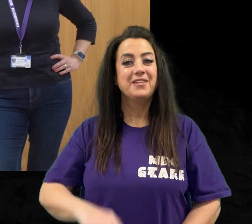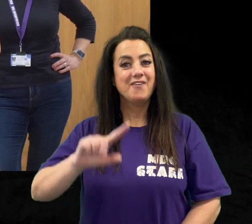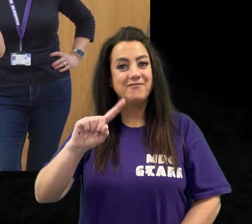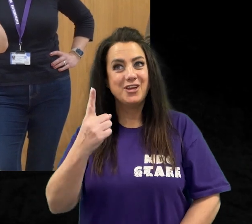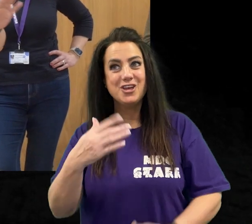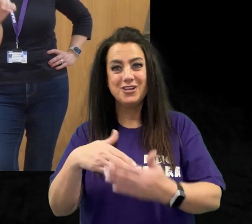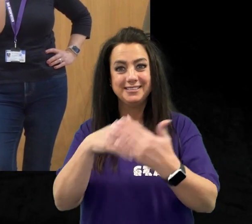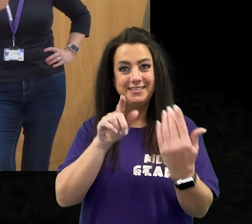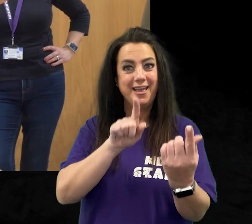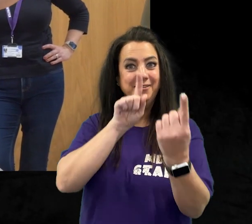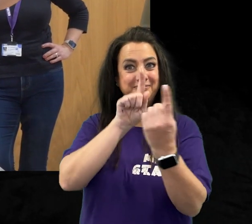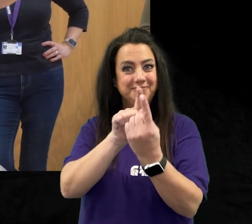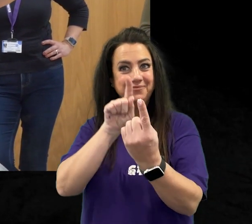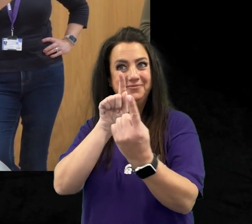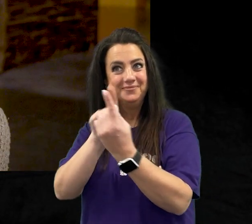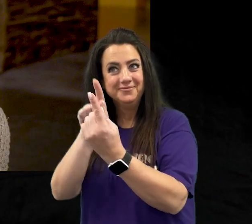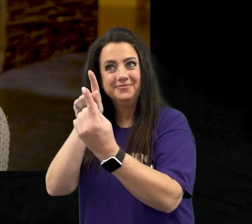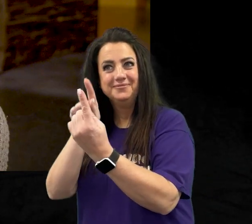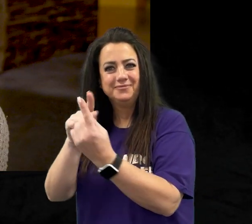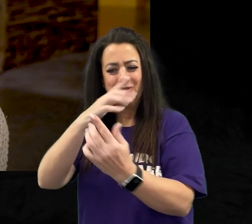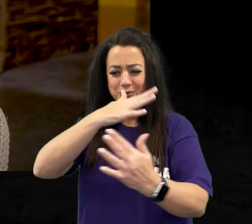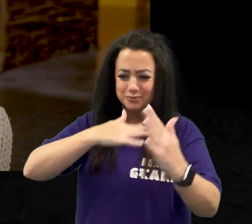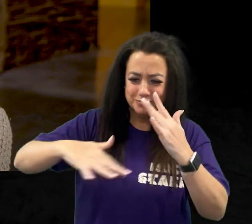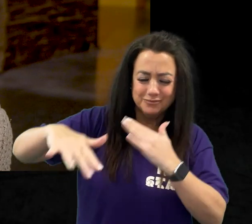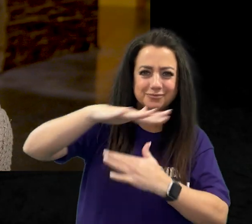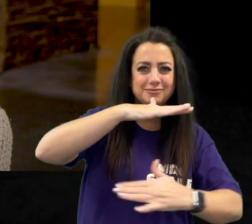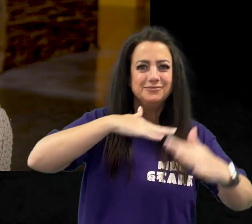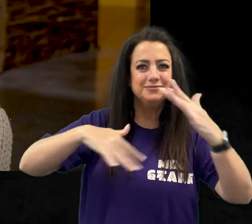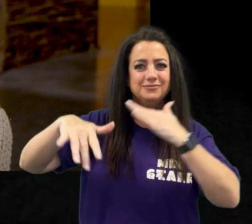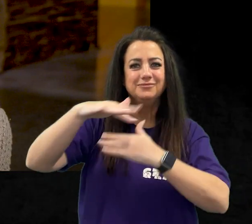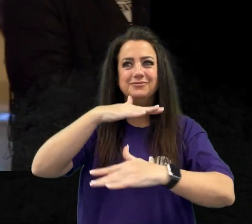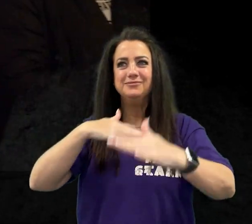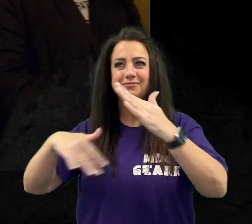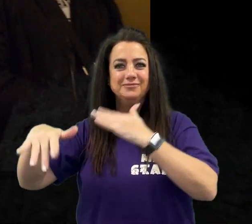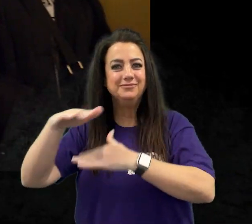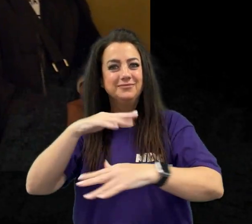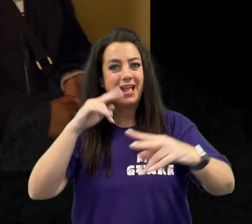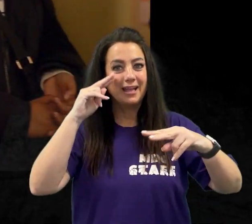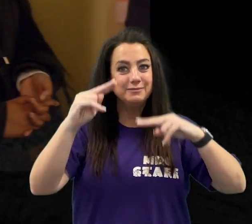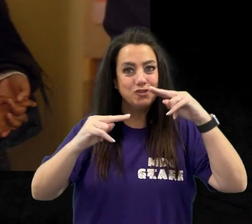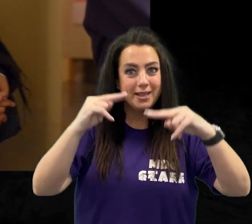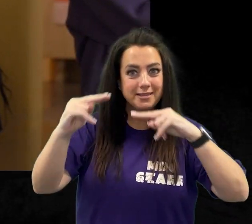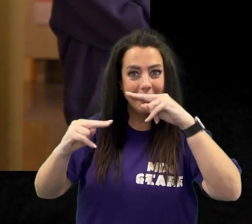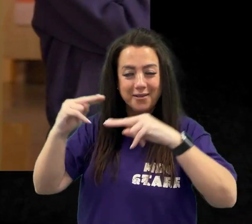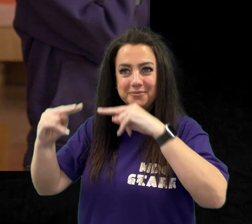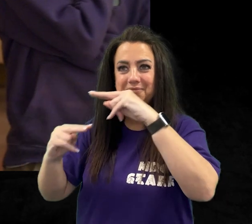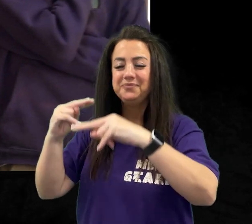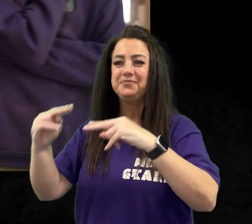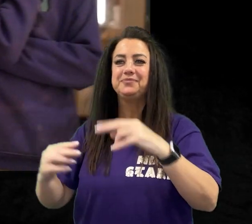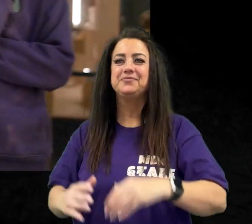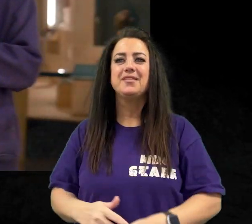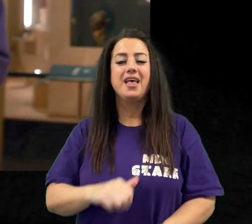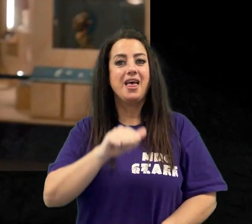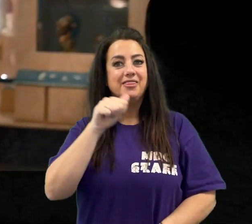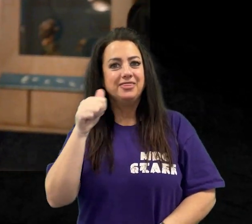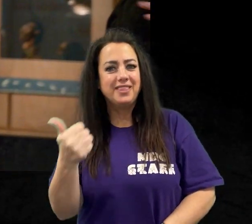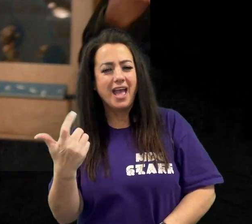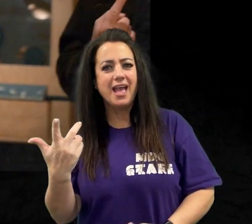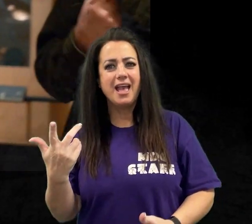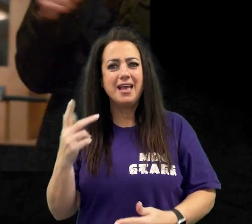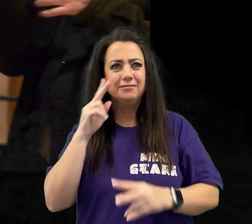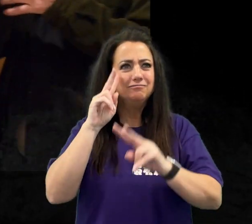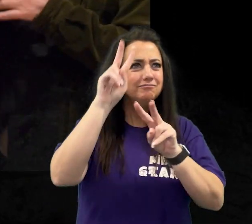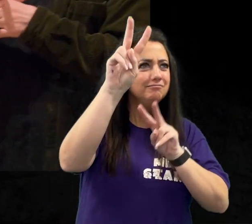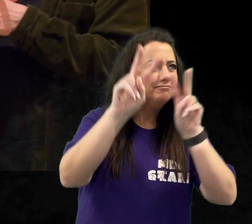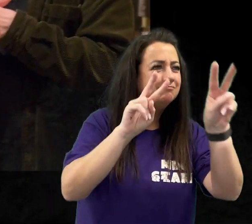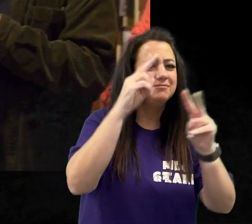Centre. First day, we met everybody and we did like an icebreaker,